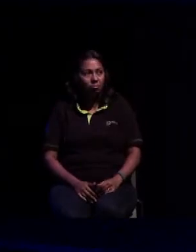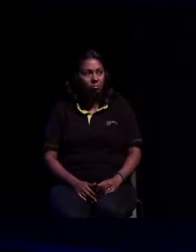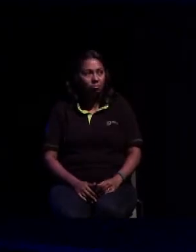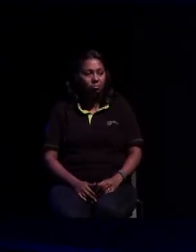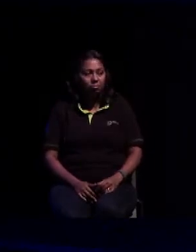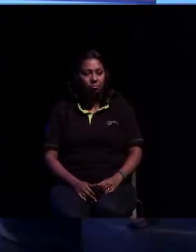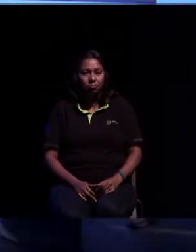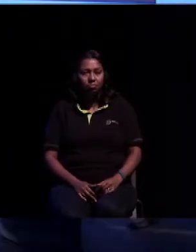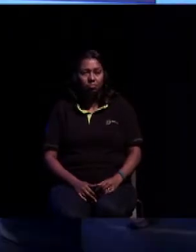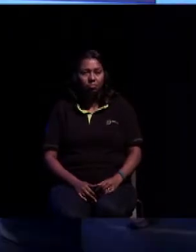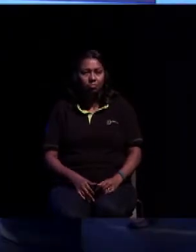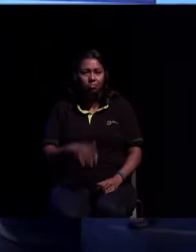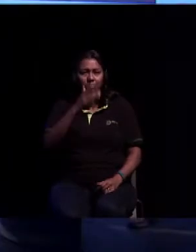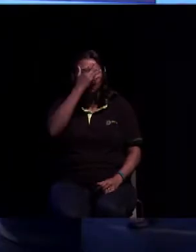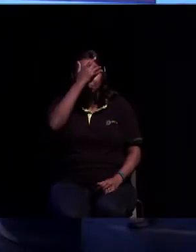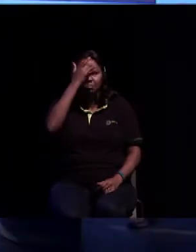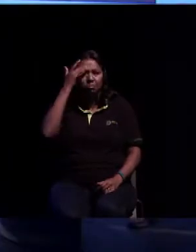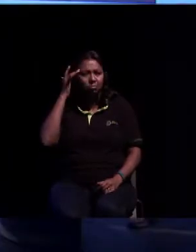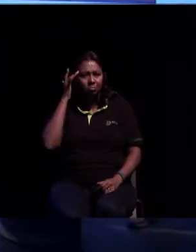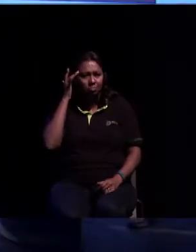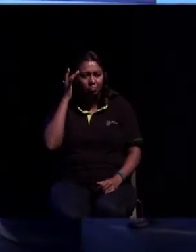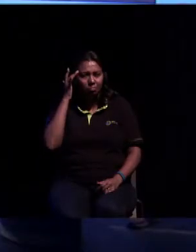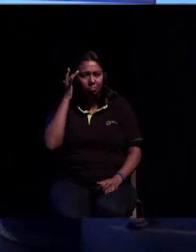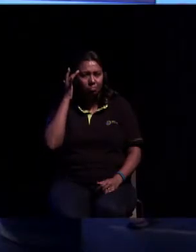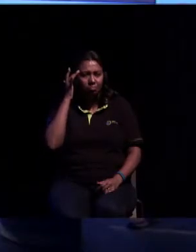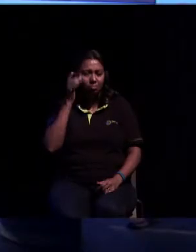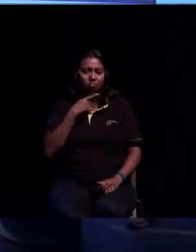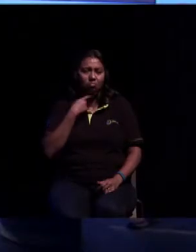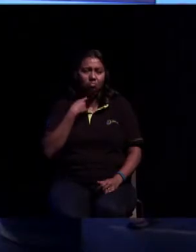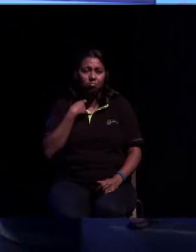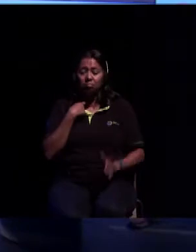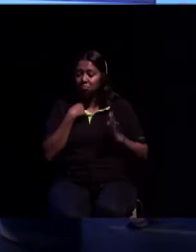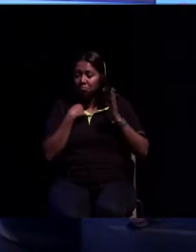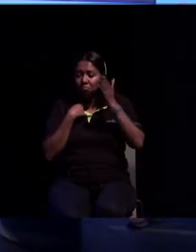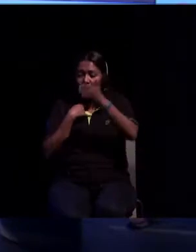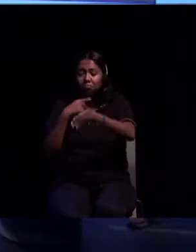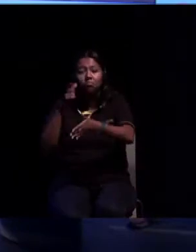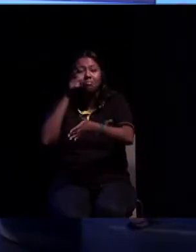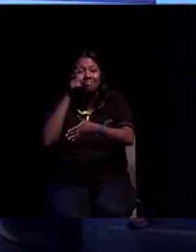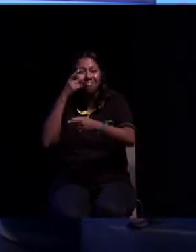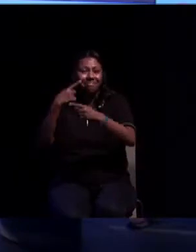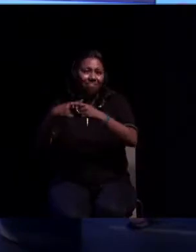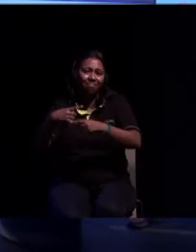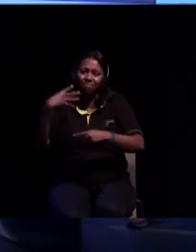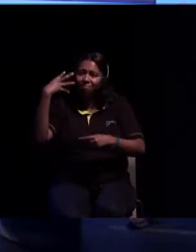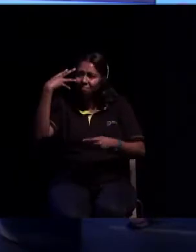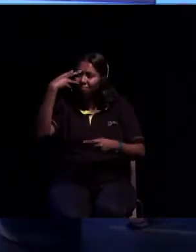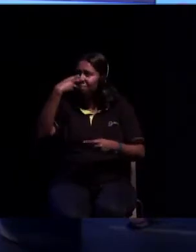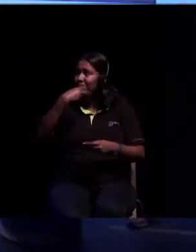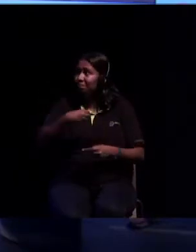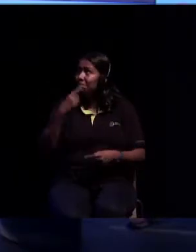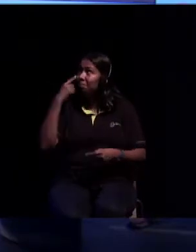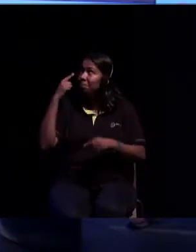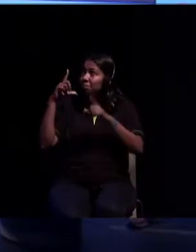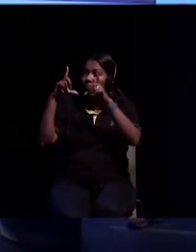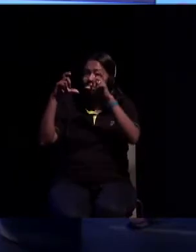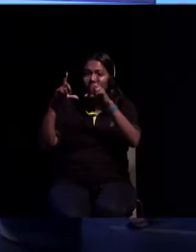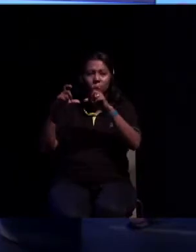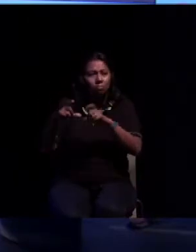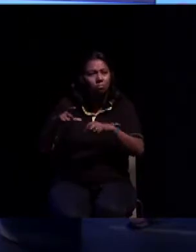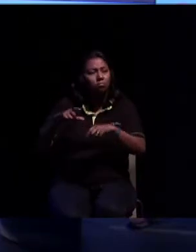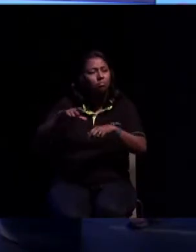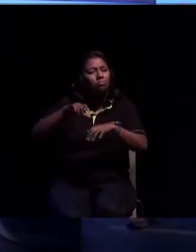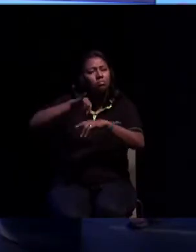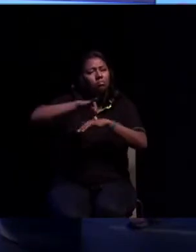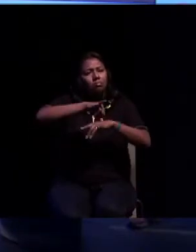island. So the picture at the top right is what is iconic about the island. There are beautiful beaches, there are wildlife, you know,